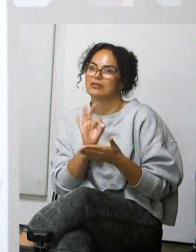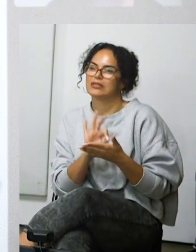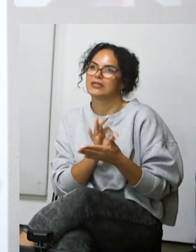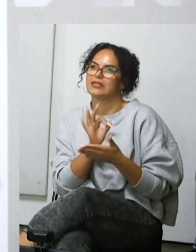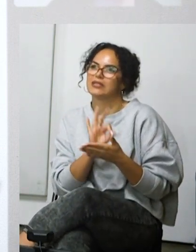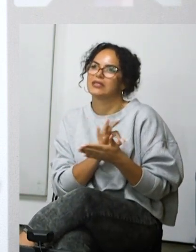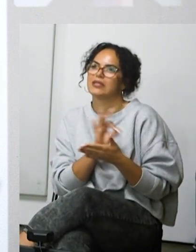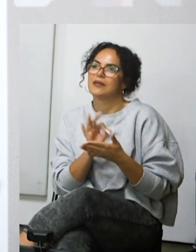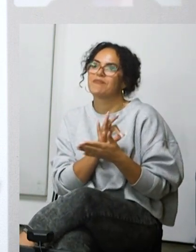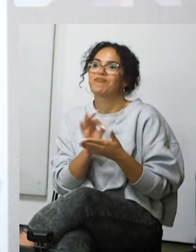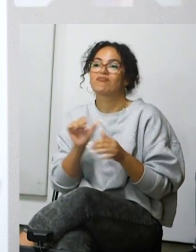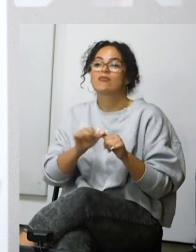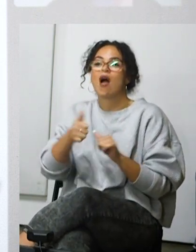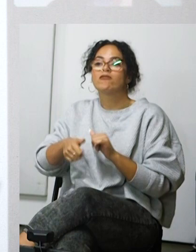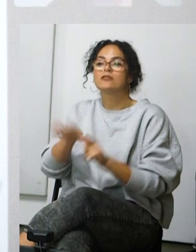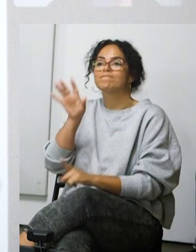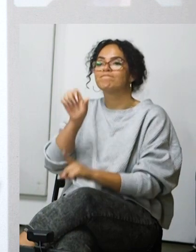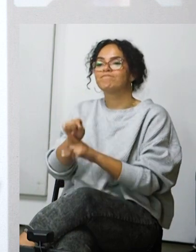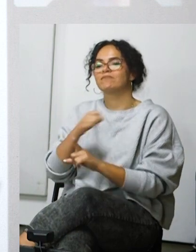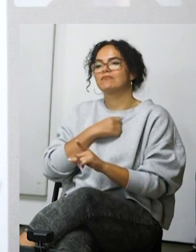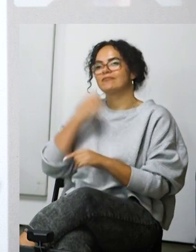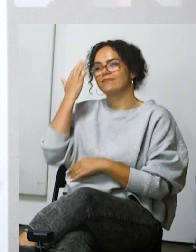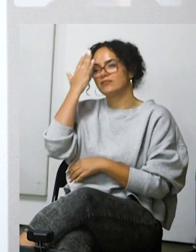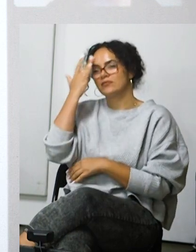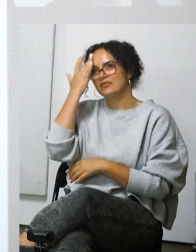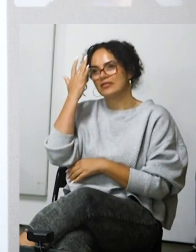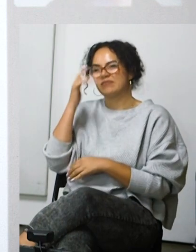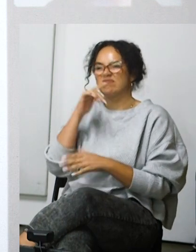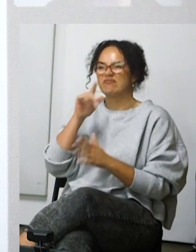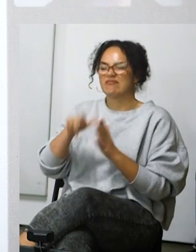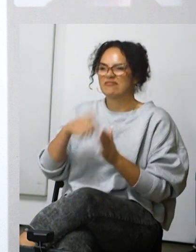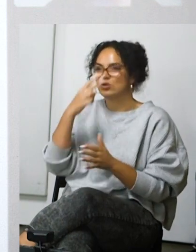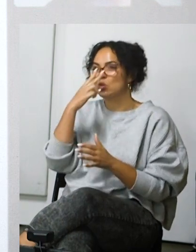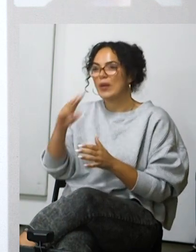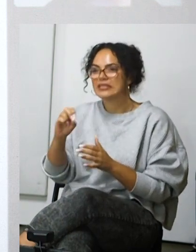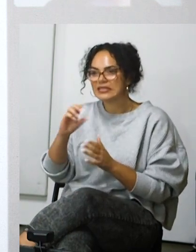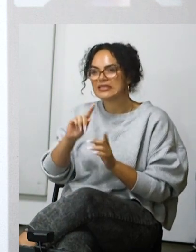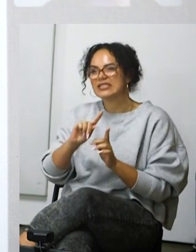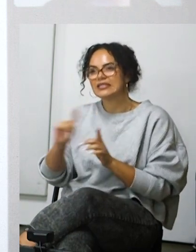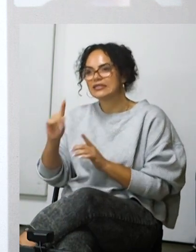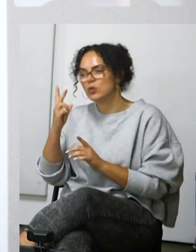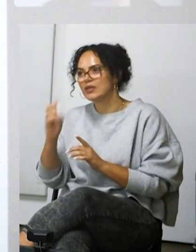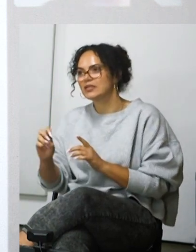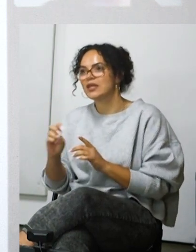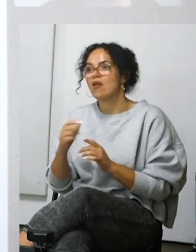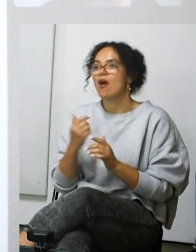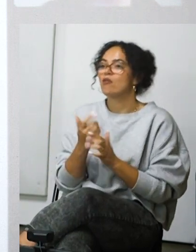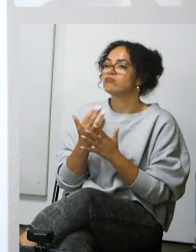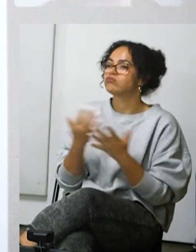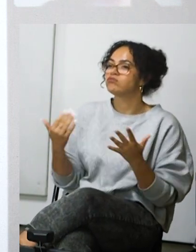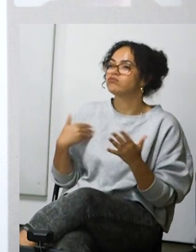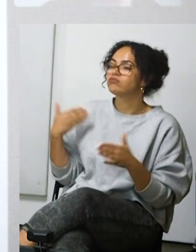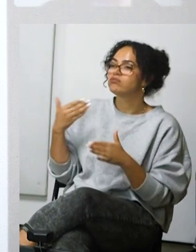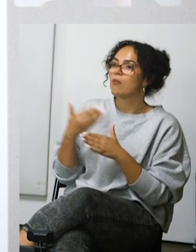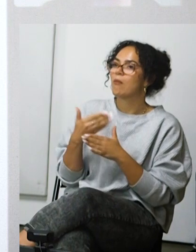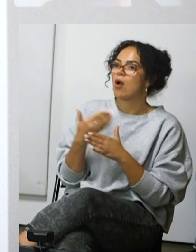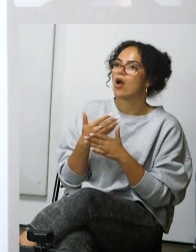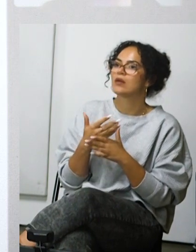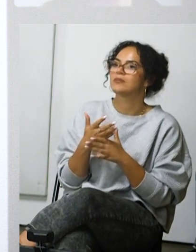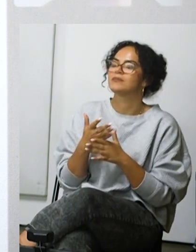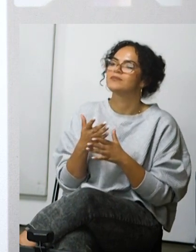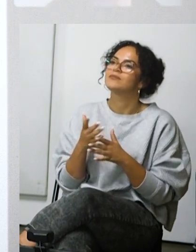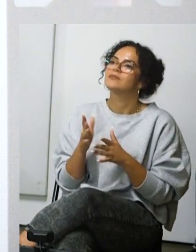I was diagnosed as autistic in my late 20s. And a lot of my work has been about coming to terms with